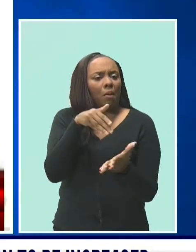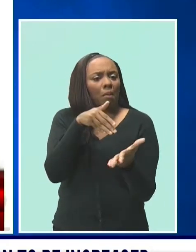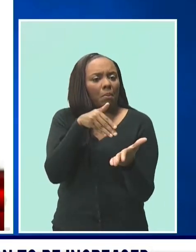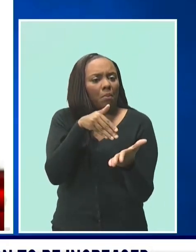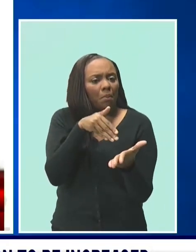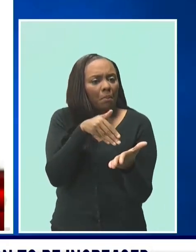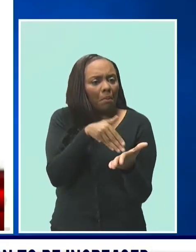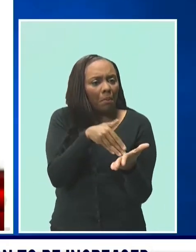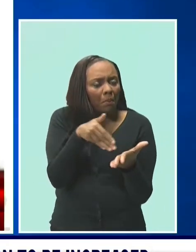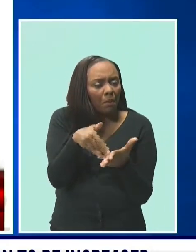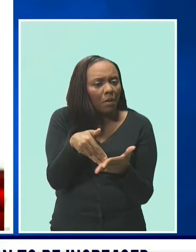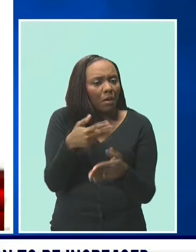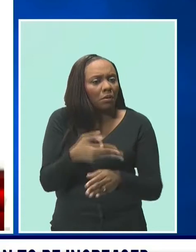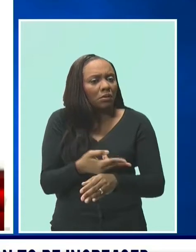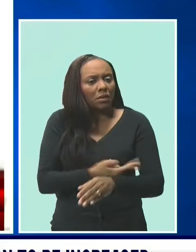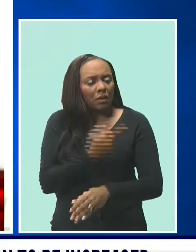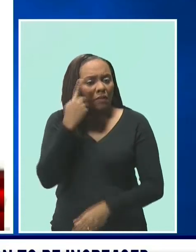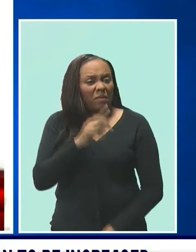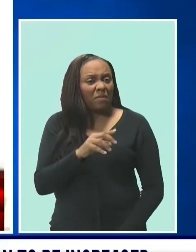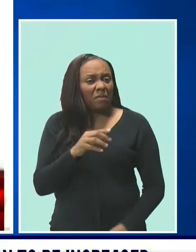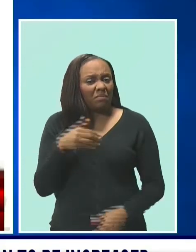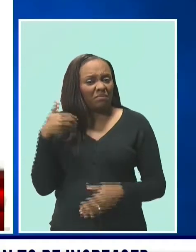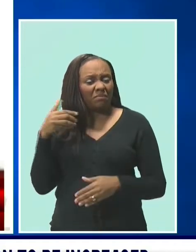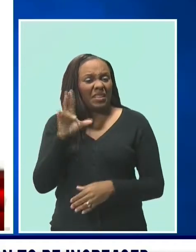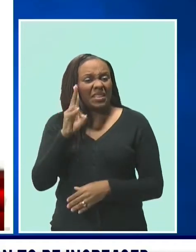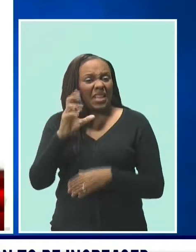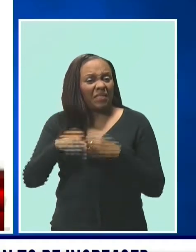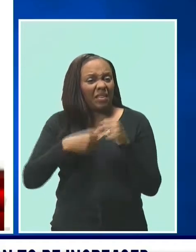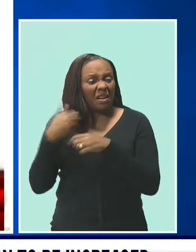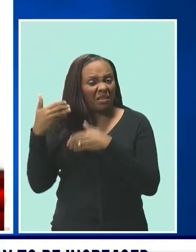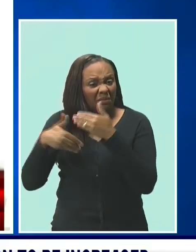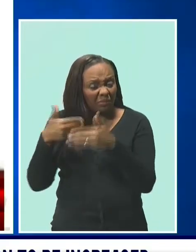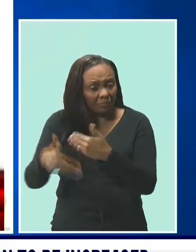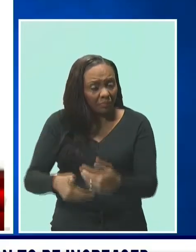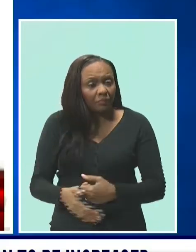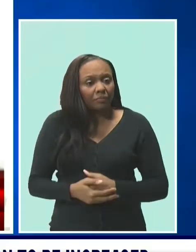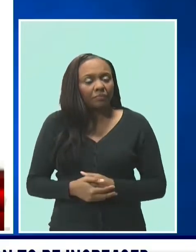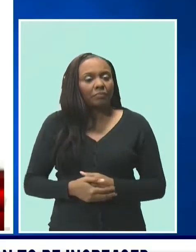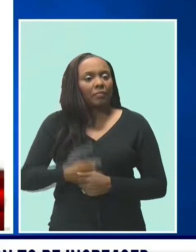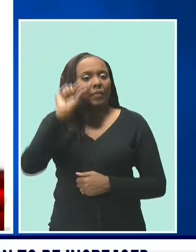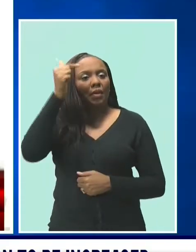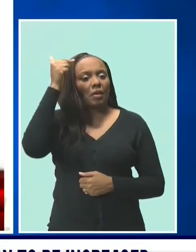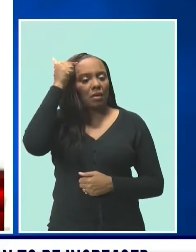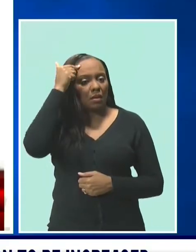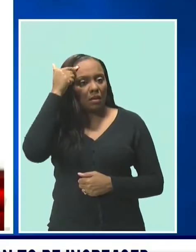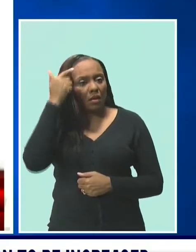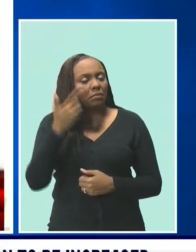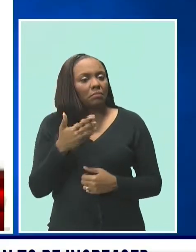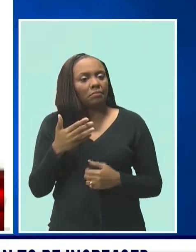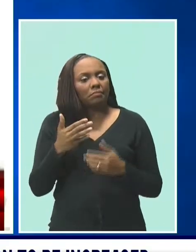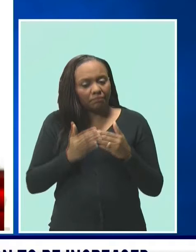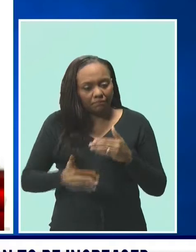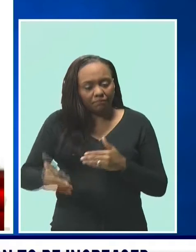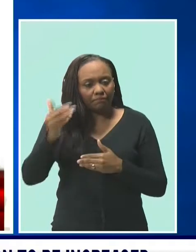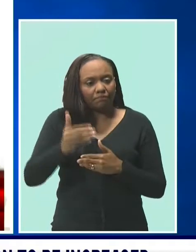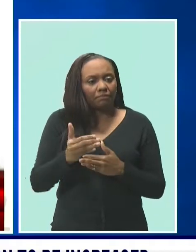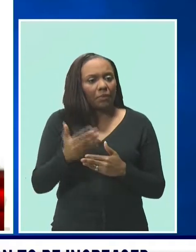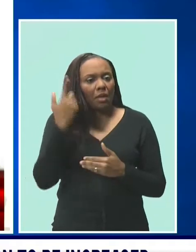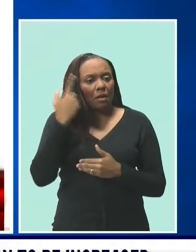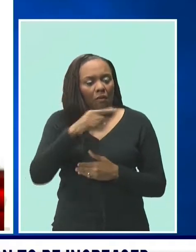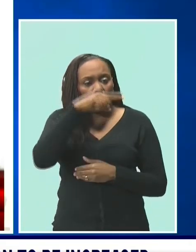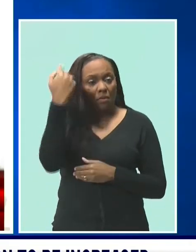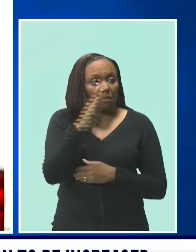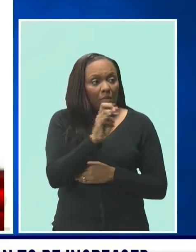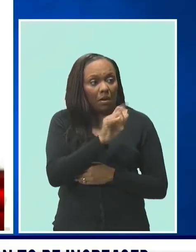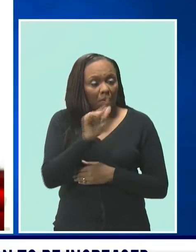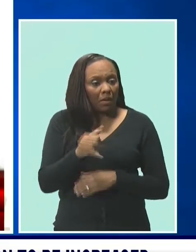7-year period. The government has gone ahead to make sure we can increase production, moving black belly sheep